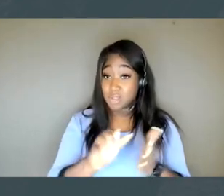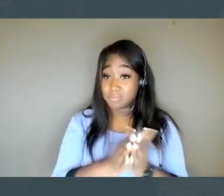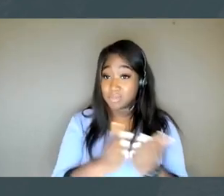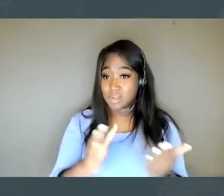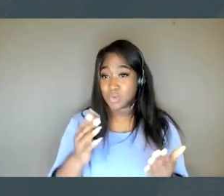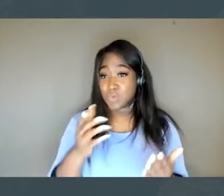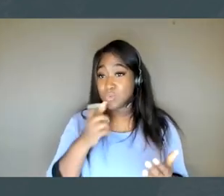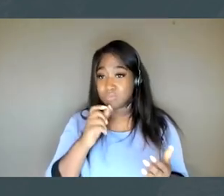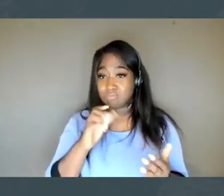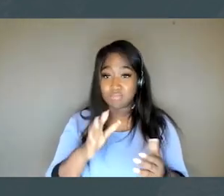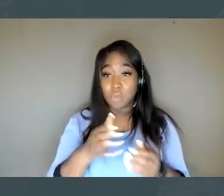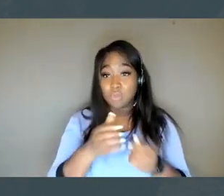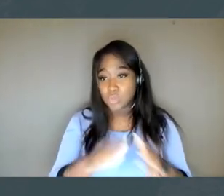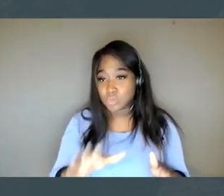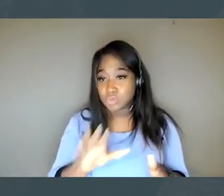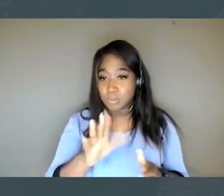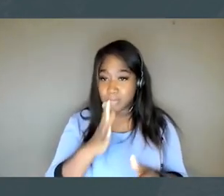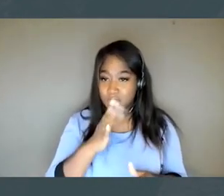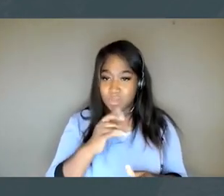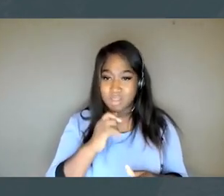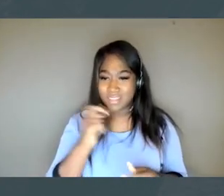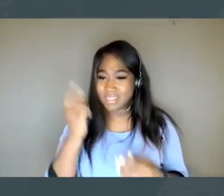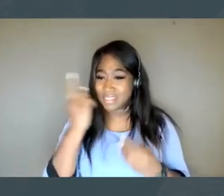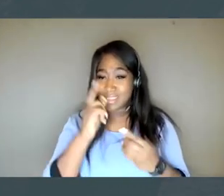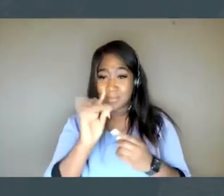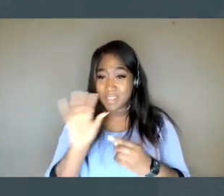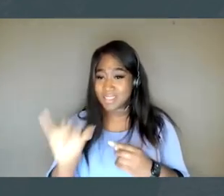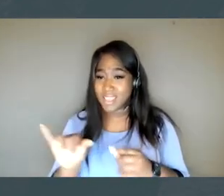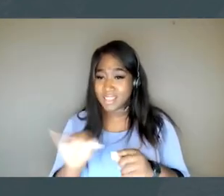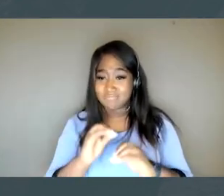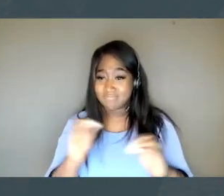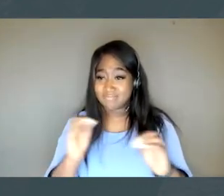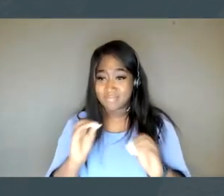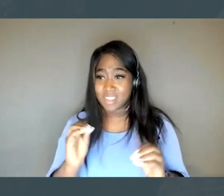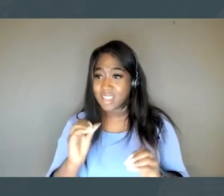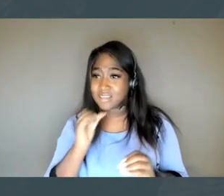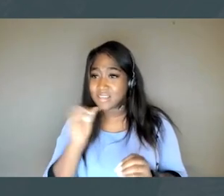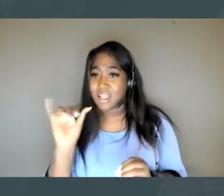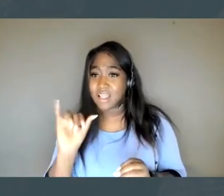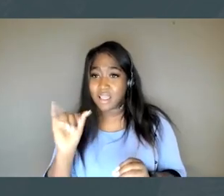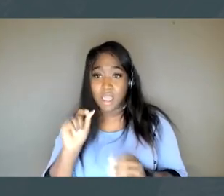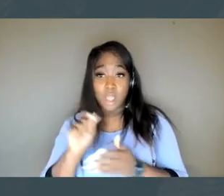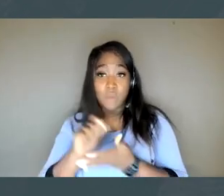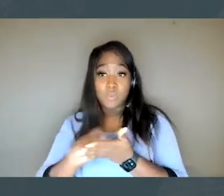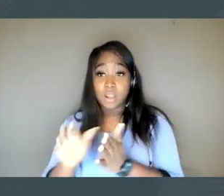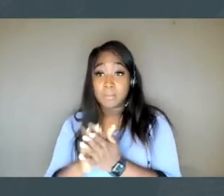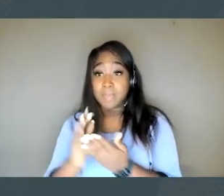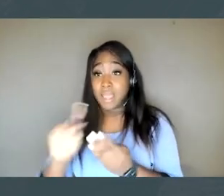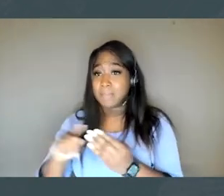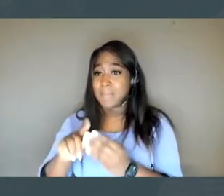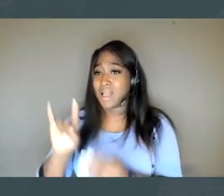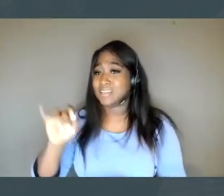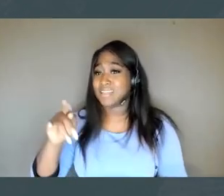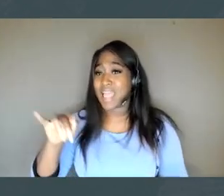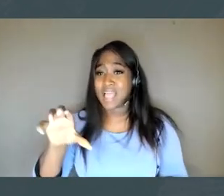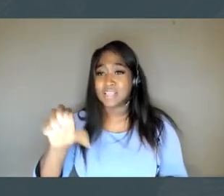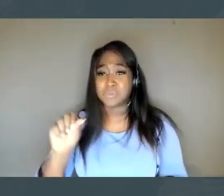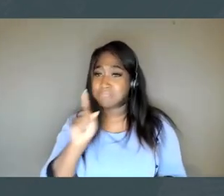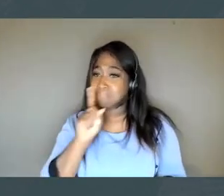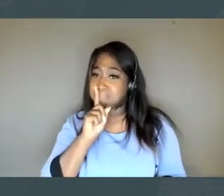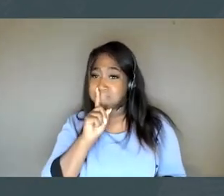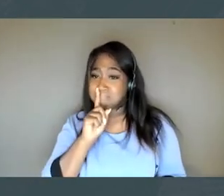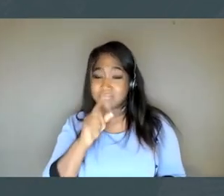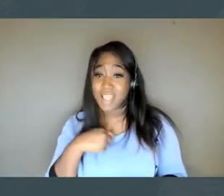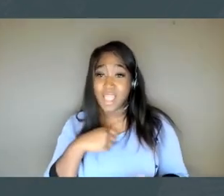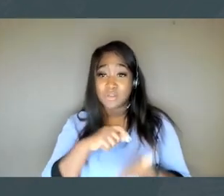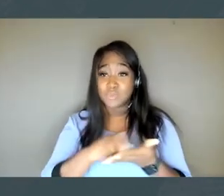all, you know, and I had read French, I wasn't like, oh, I'm writing a book about diaspora. I was like writing a book about the